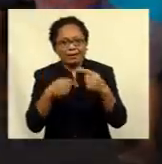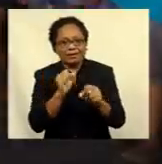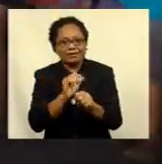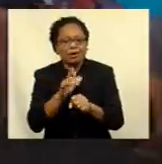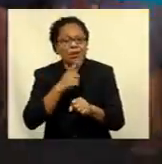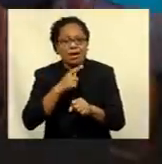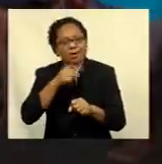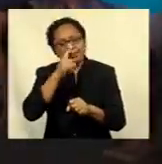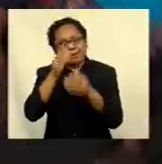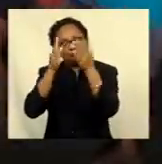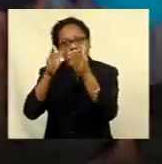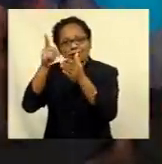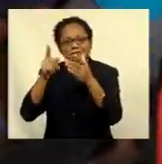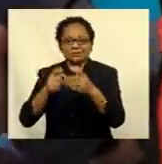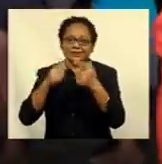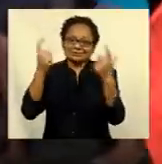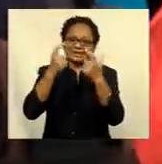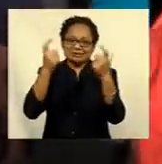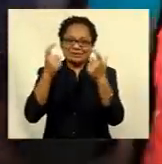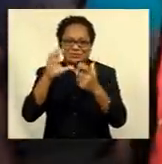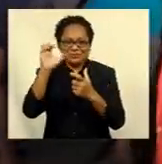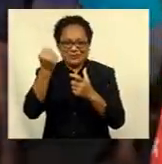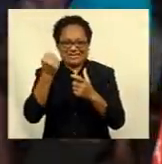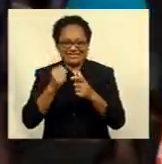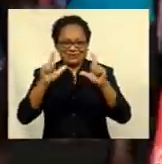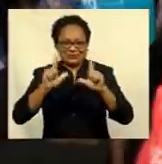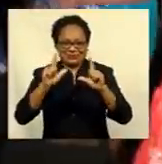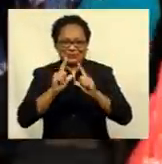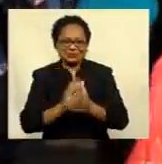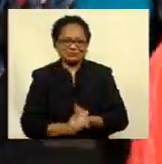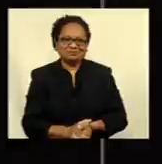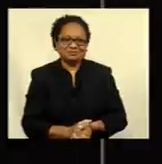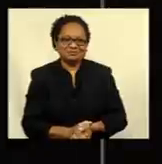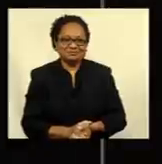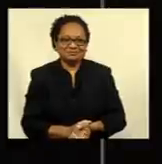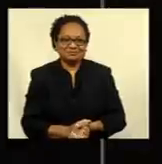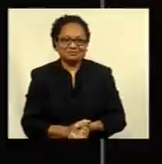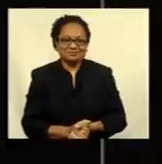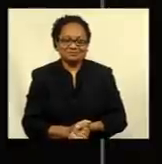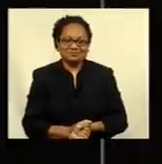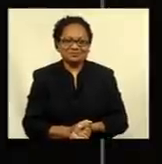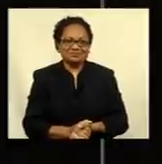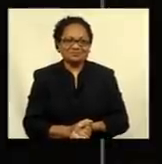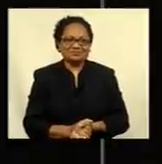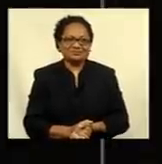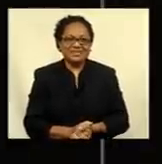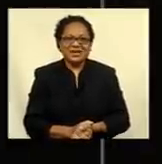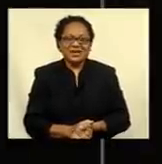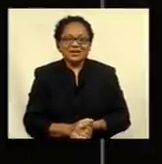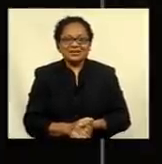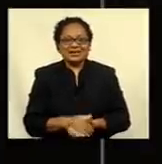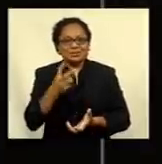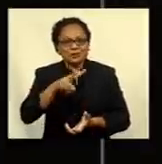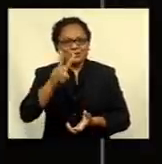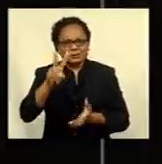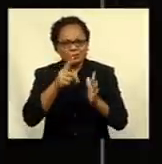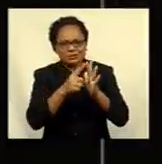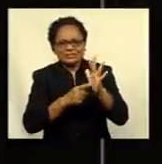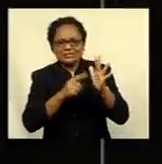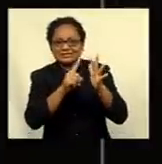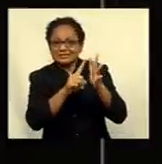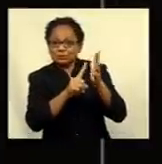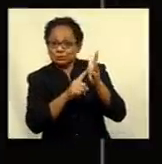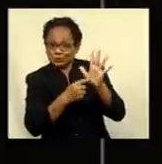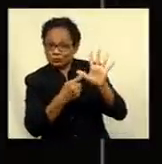celebration mood. Philippe Naikaso, FBC News. And 22-year-old Chuita Waningolo's family are